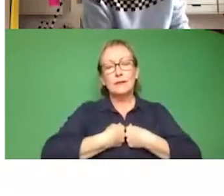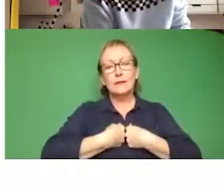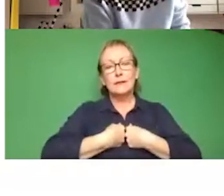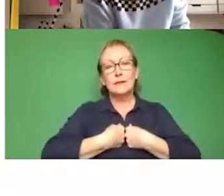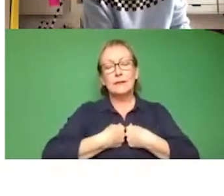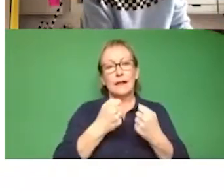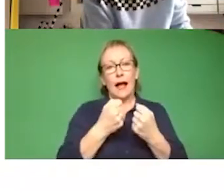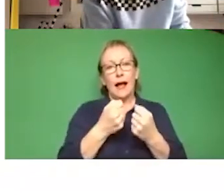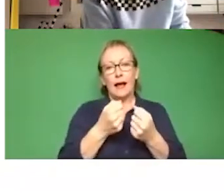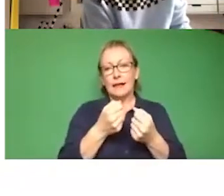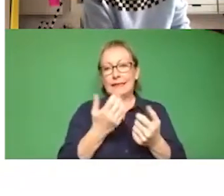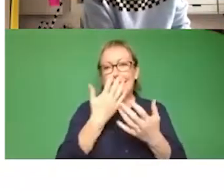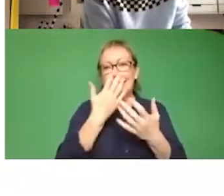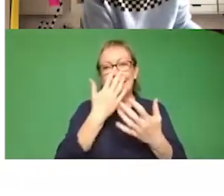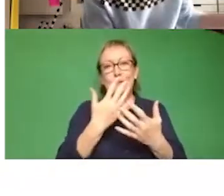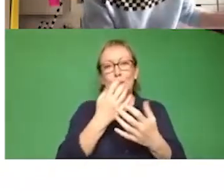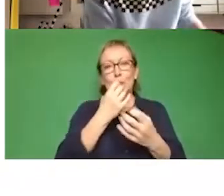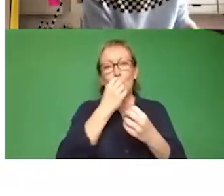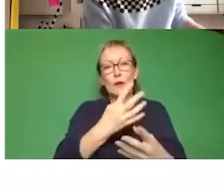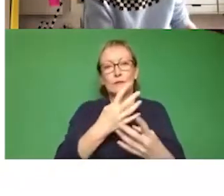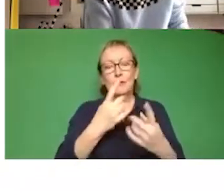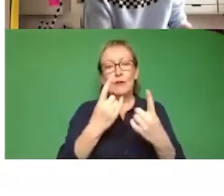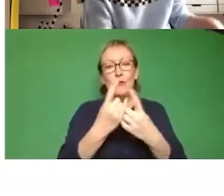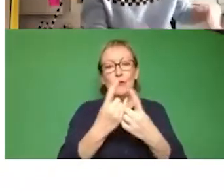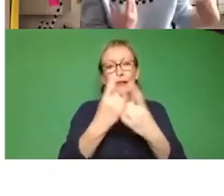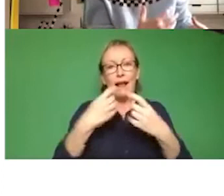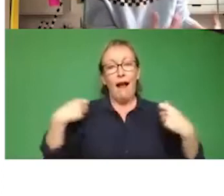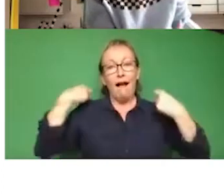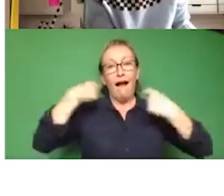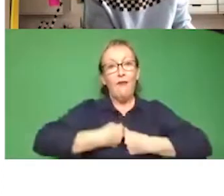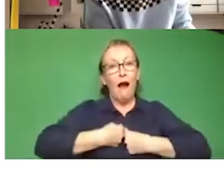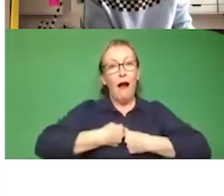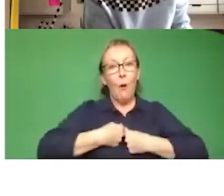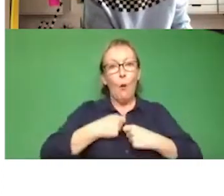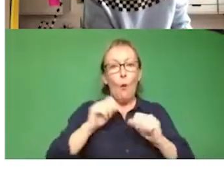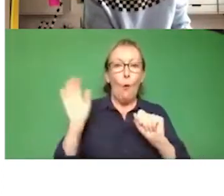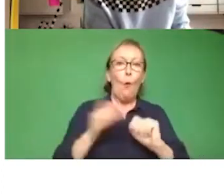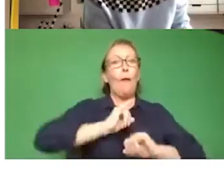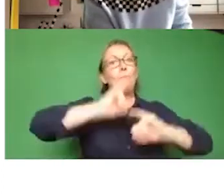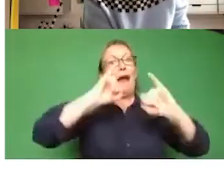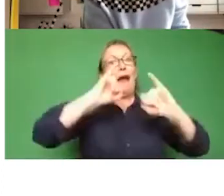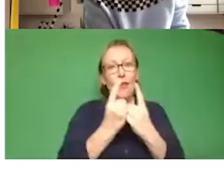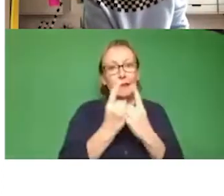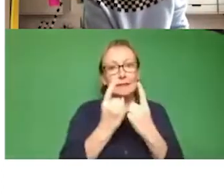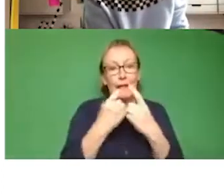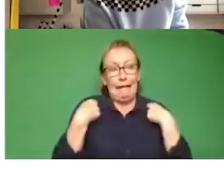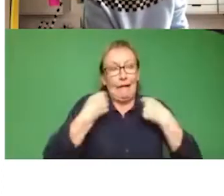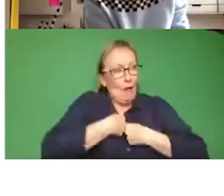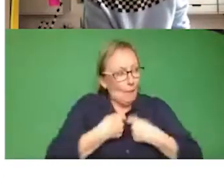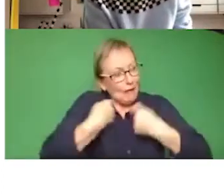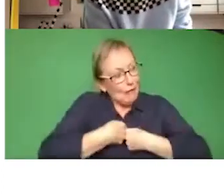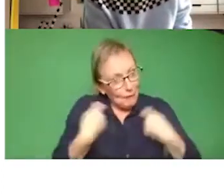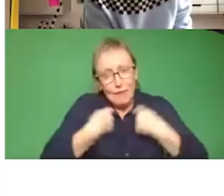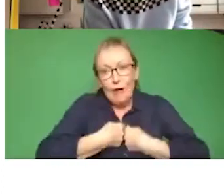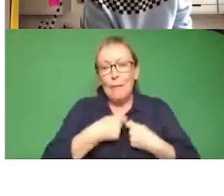know. It's just too many coats, you know, covers all sins. It just makes you sometimes there's just nothing better than having a fantastic piece